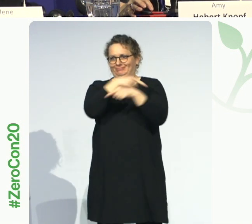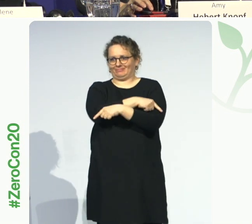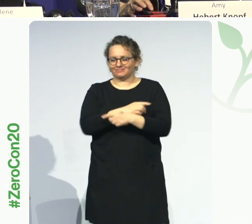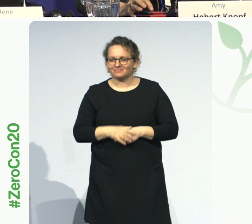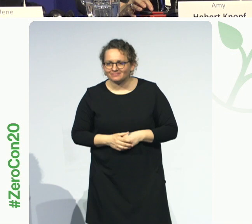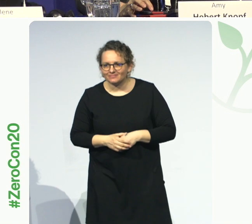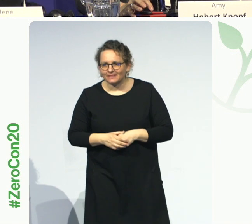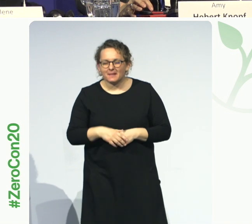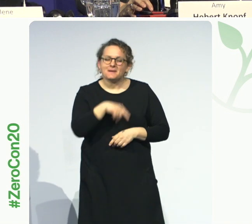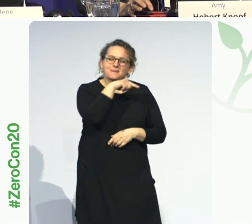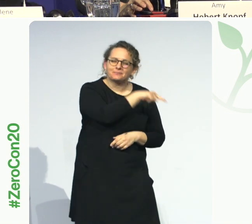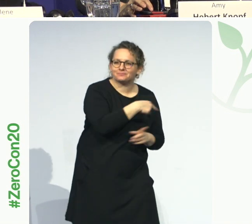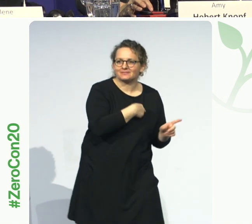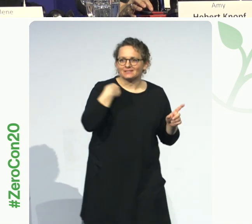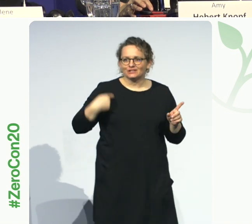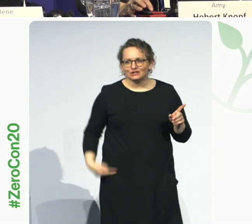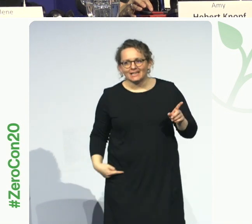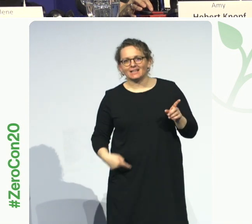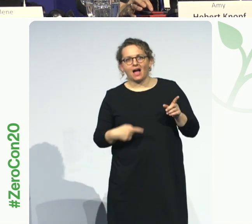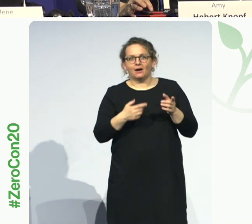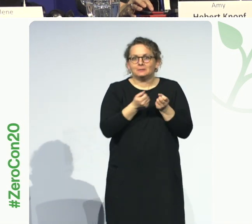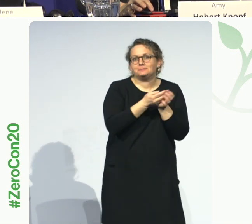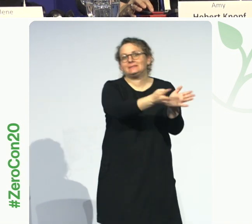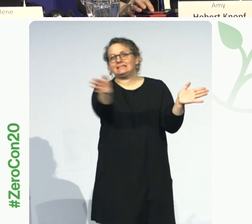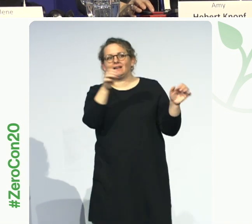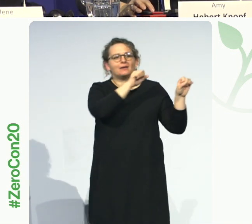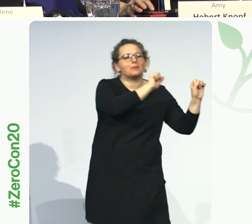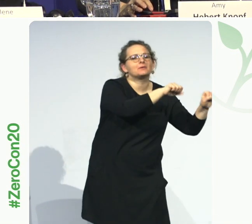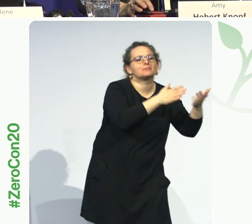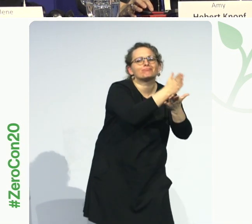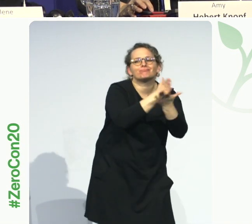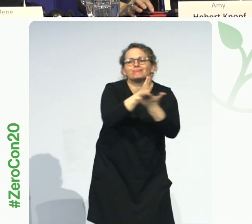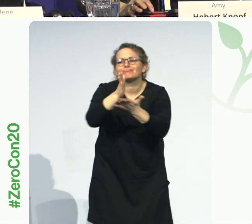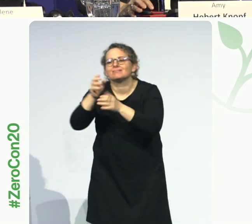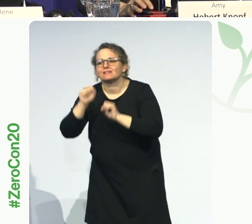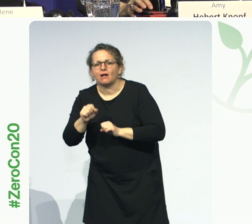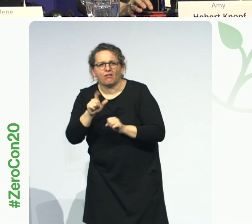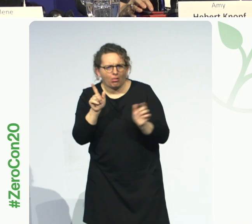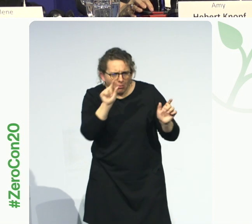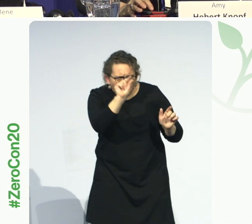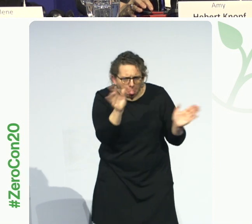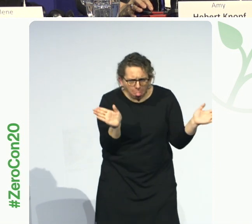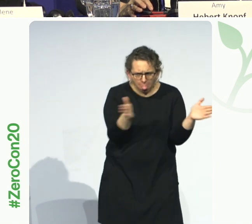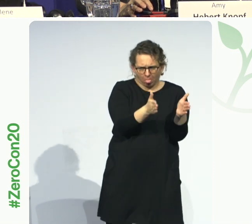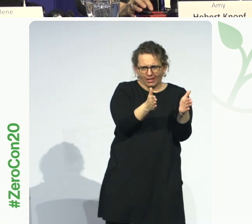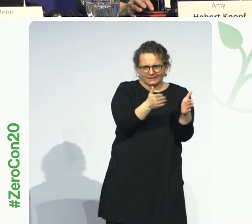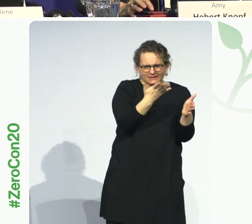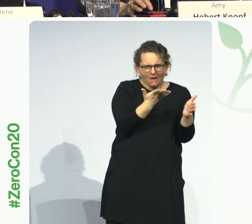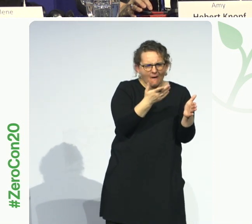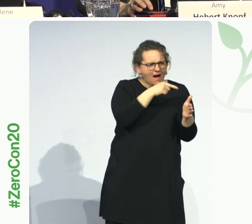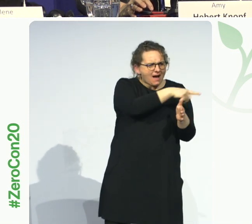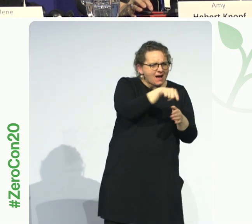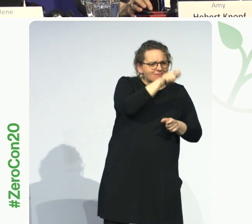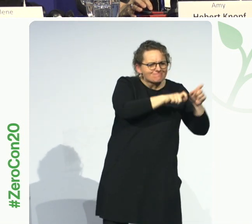develop skills for leadership and deaf identity. And so having this project